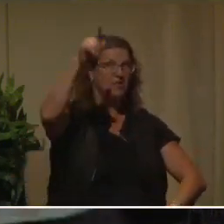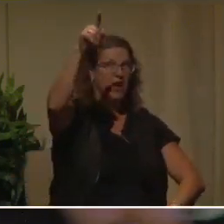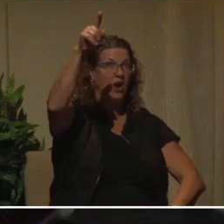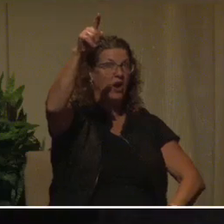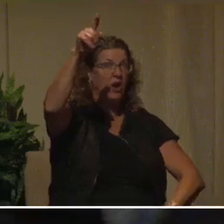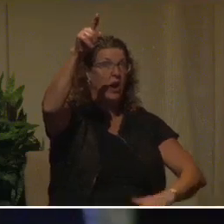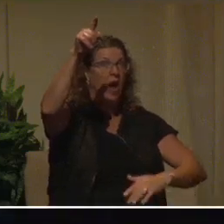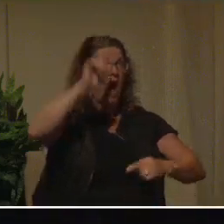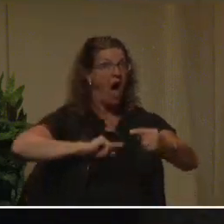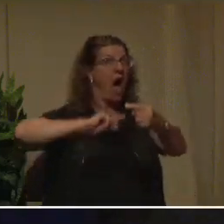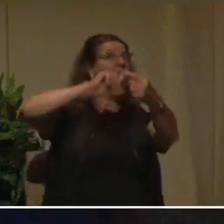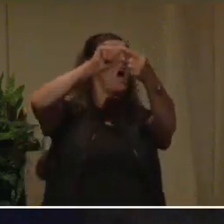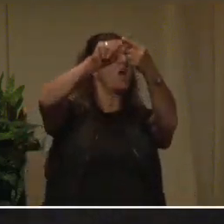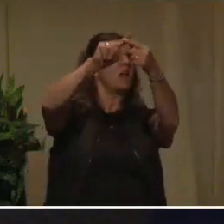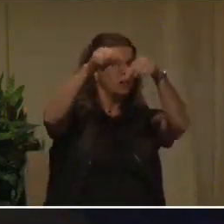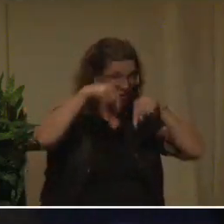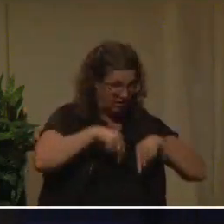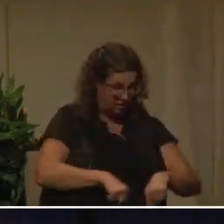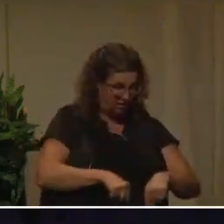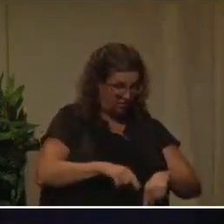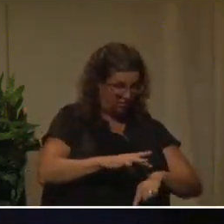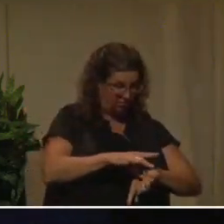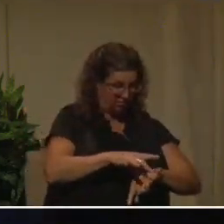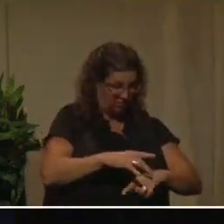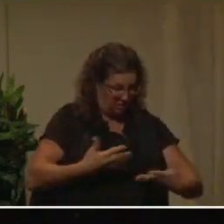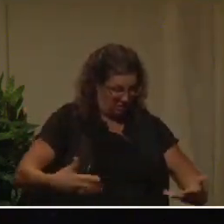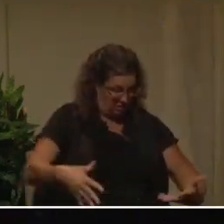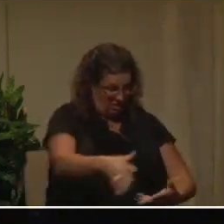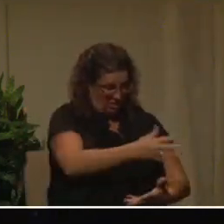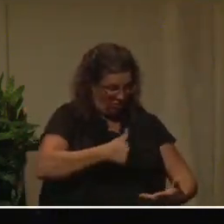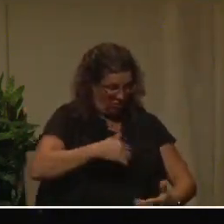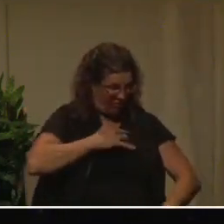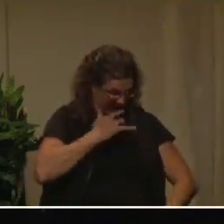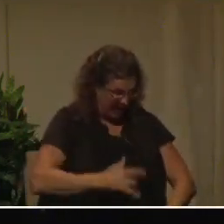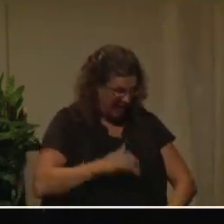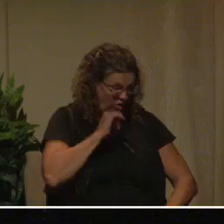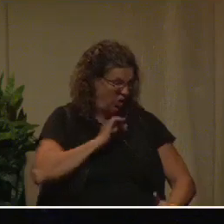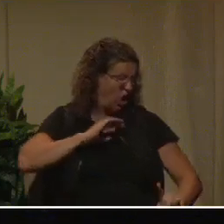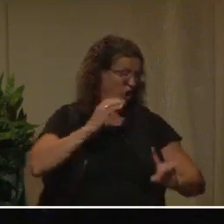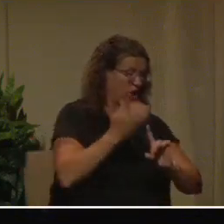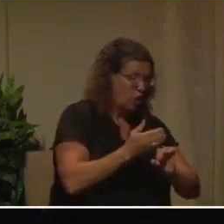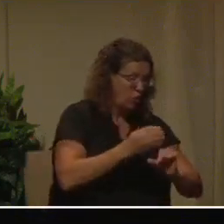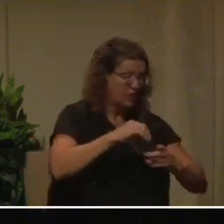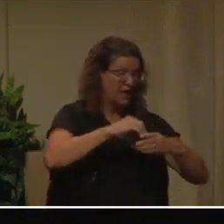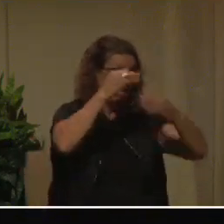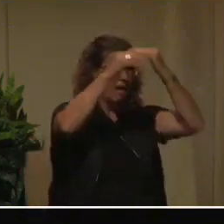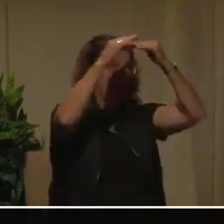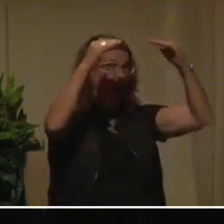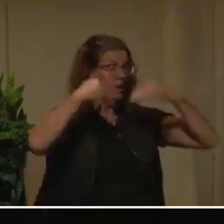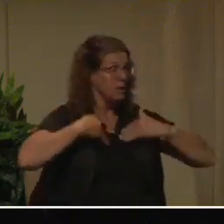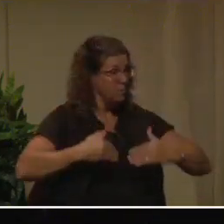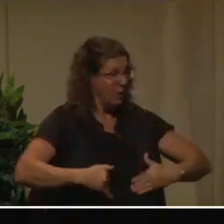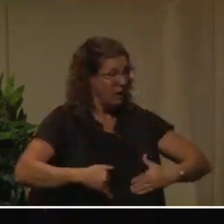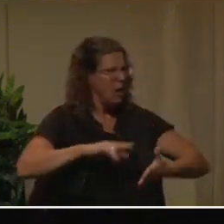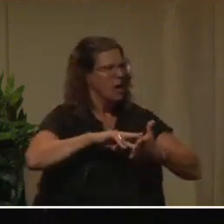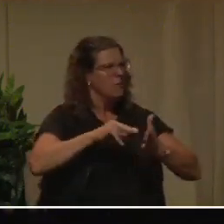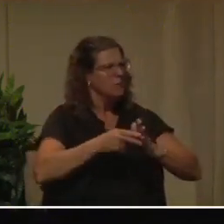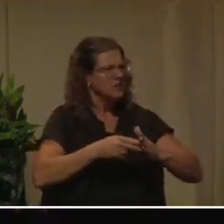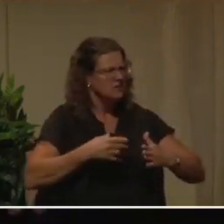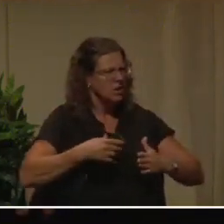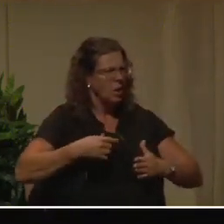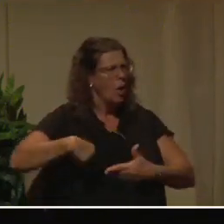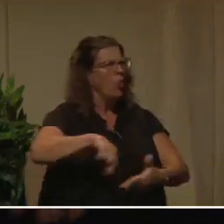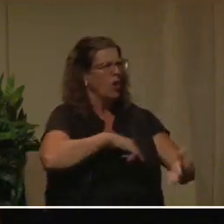we are in this other place here, which is called nakedness or being unclothed, which means we are totally subject to